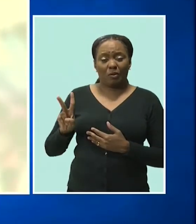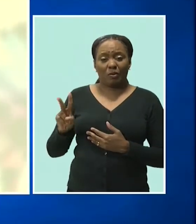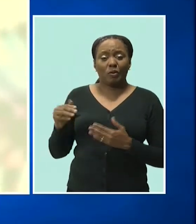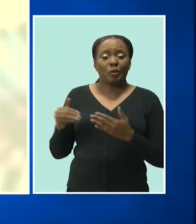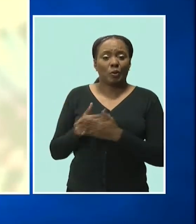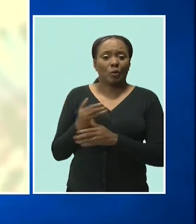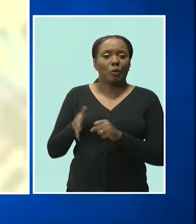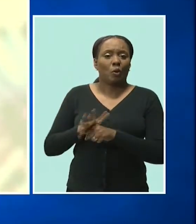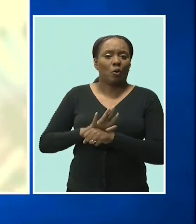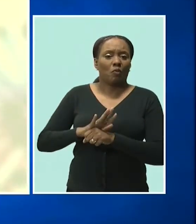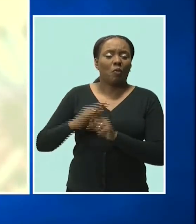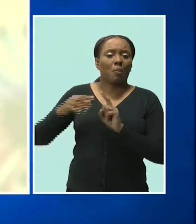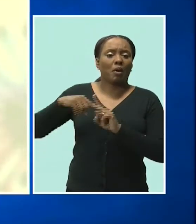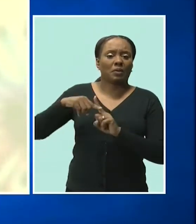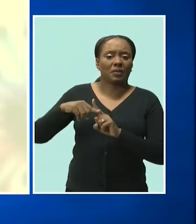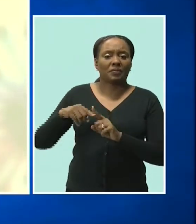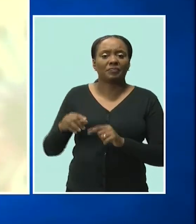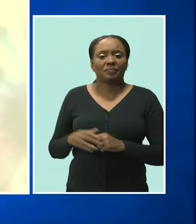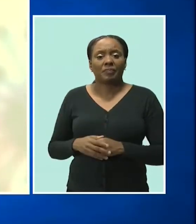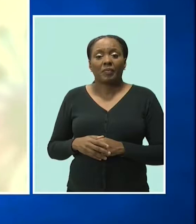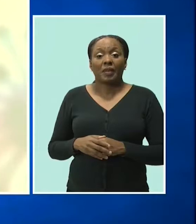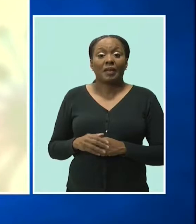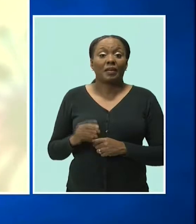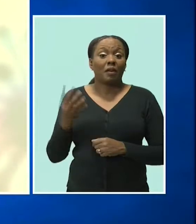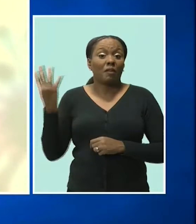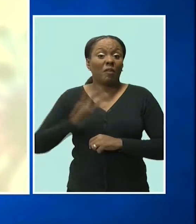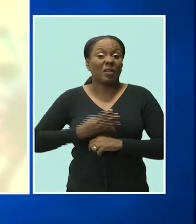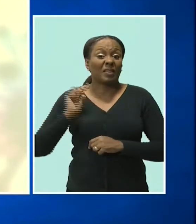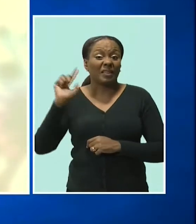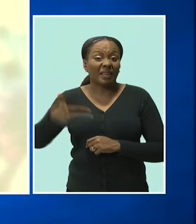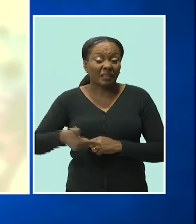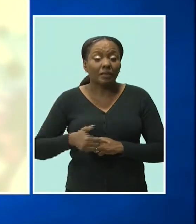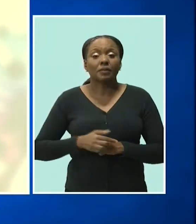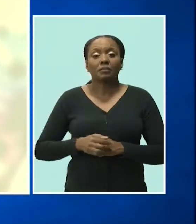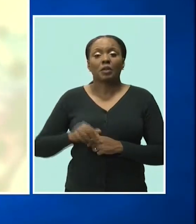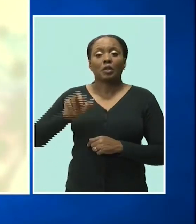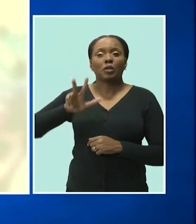342 new cases. That record was then broken 4 days later with